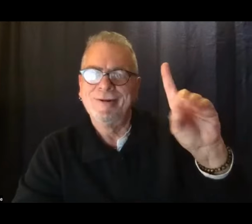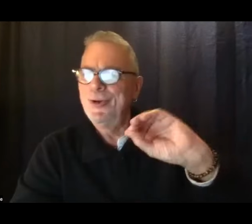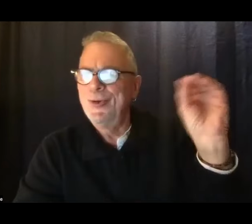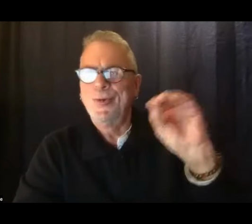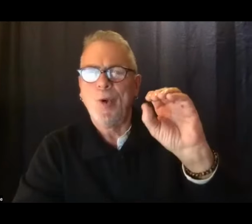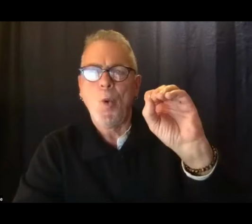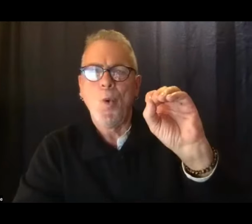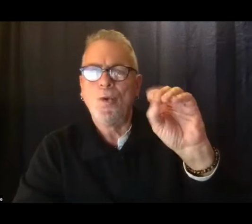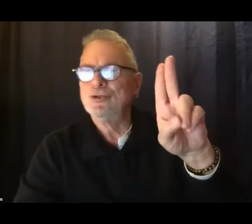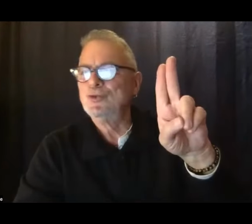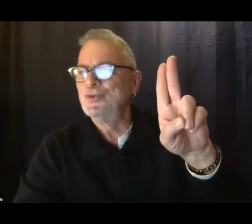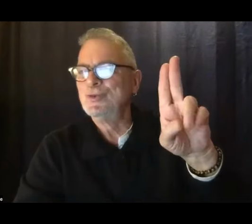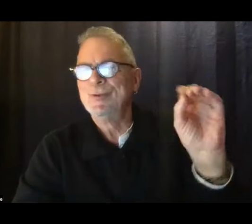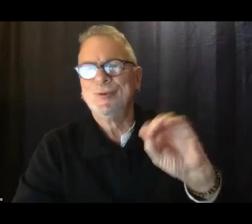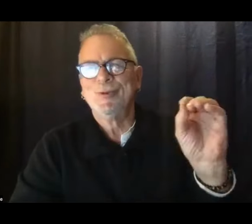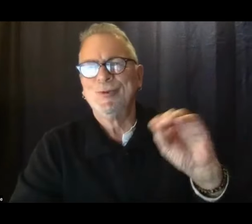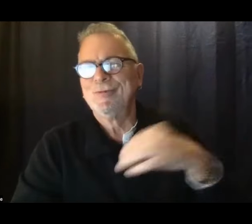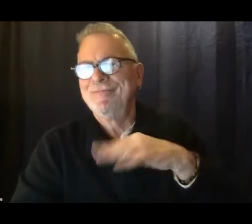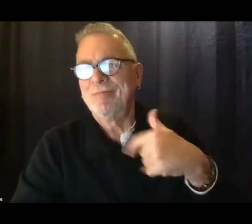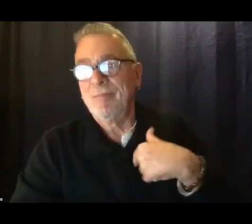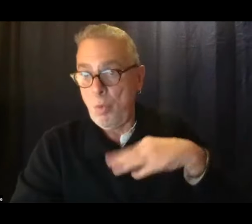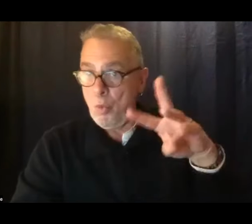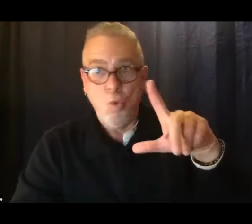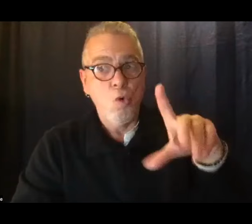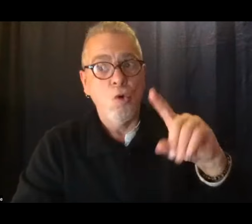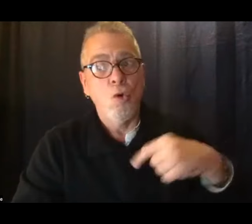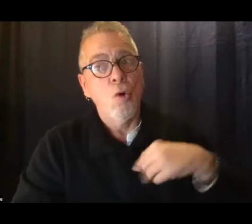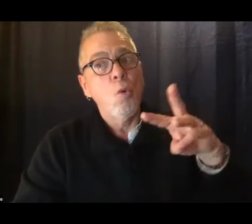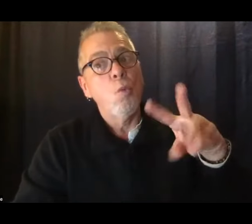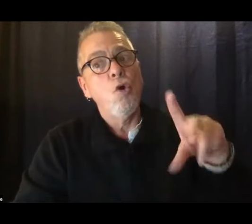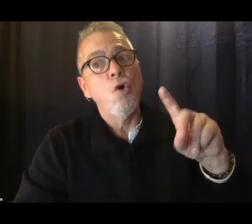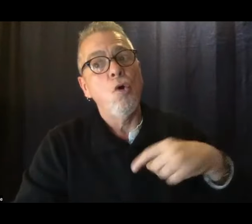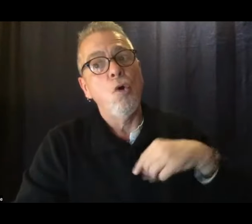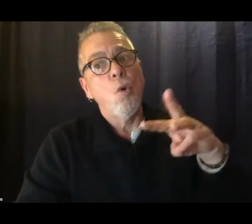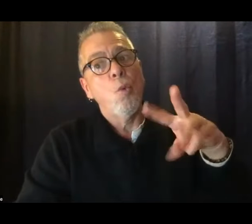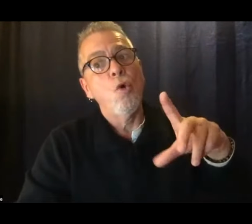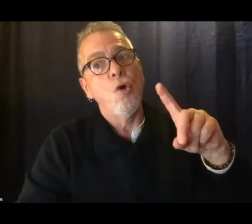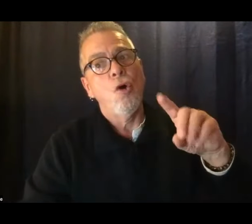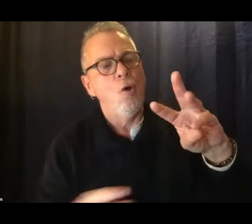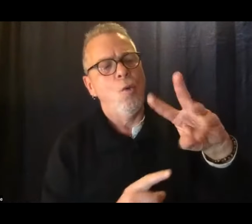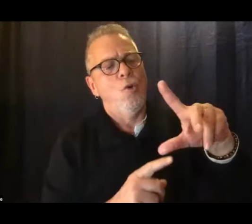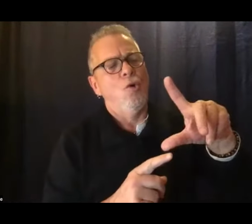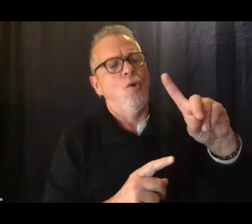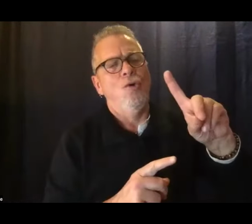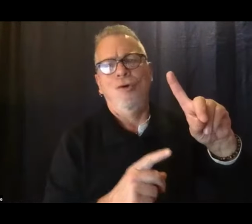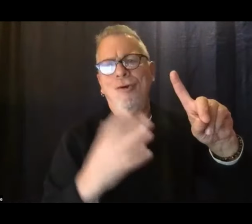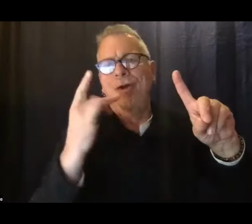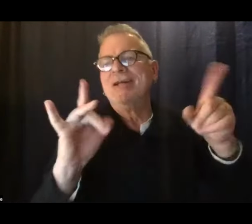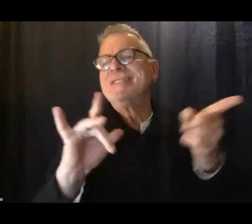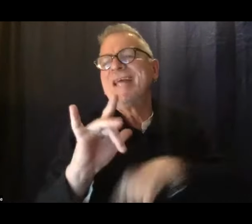WLD. The O and the U have just been skipped again. Oh, I would do that. I